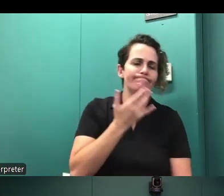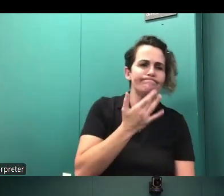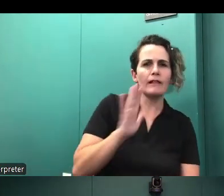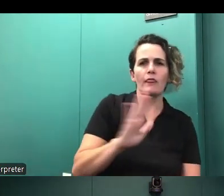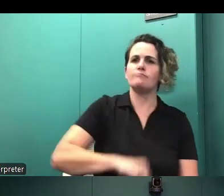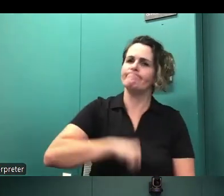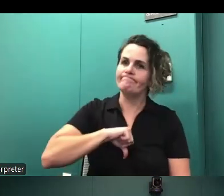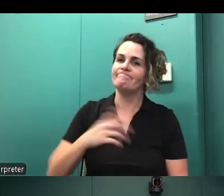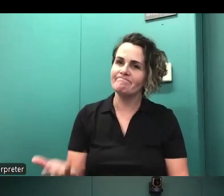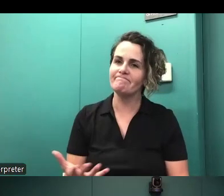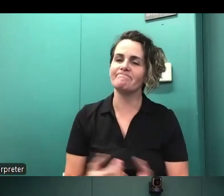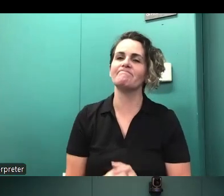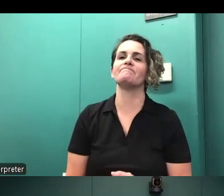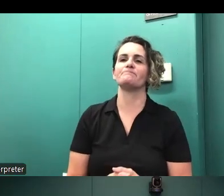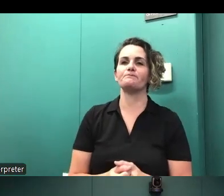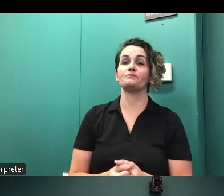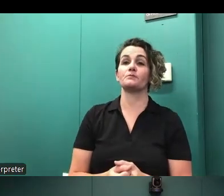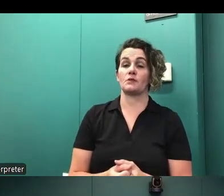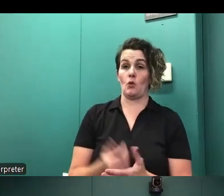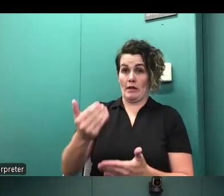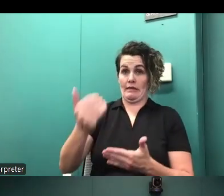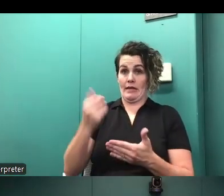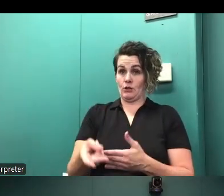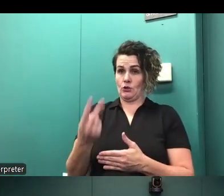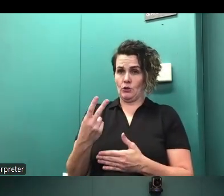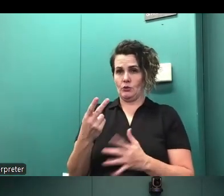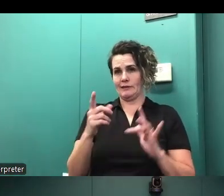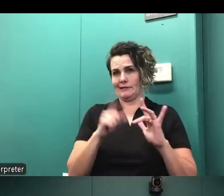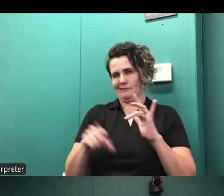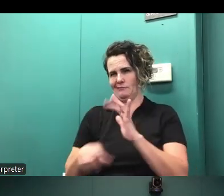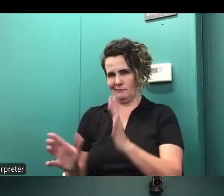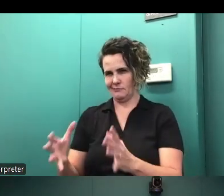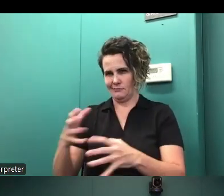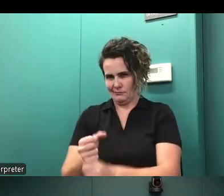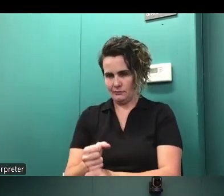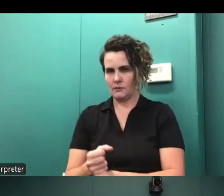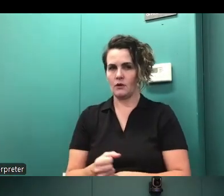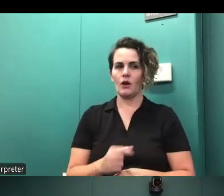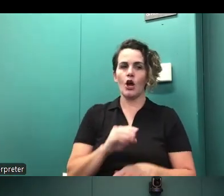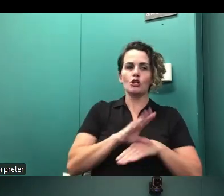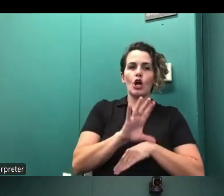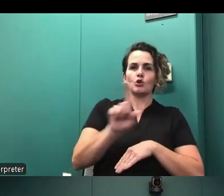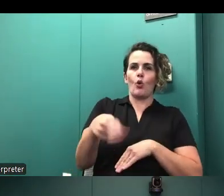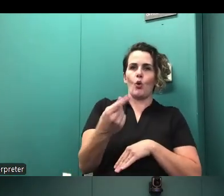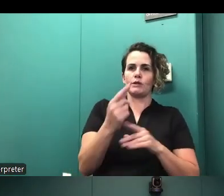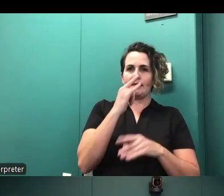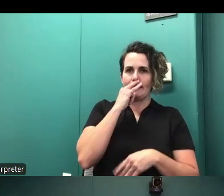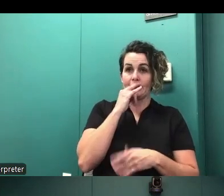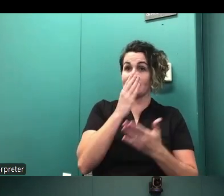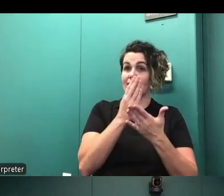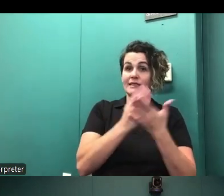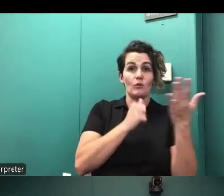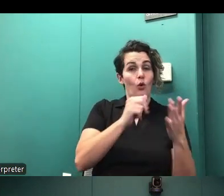All right. The next two we're going to kind of skip. But these are my console only kids. So some of them don't use